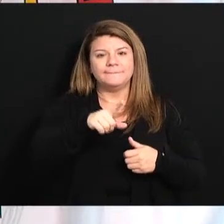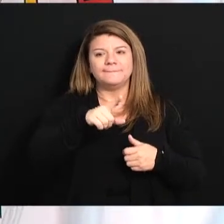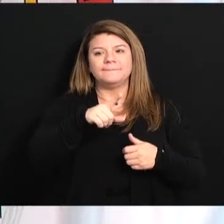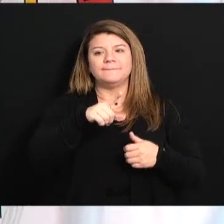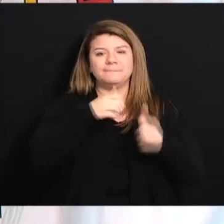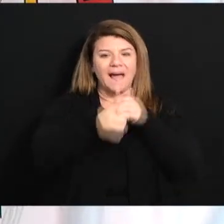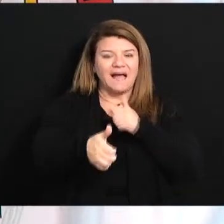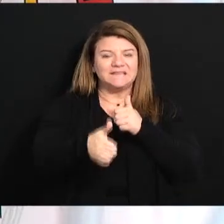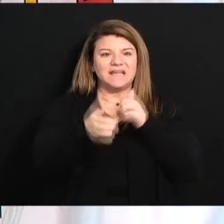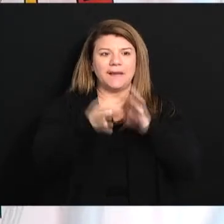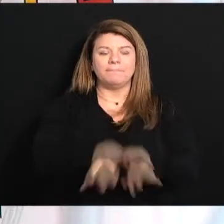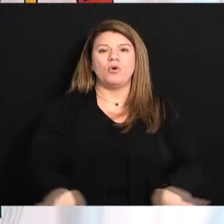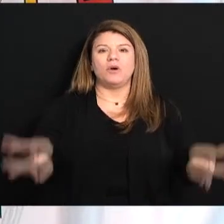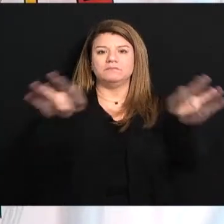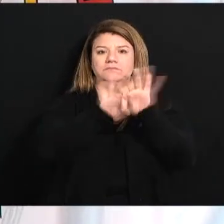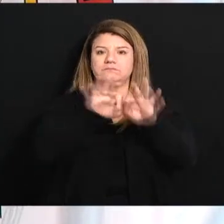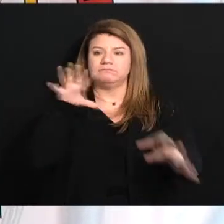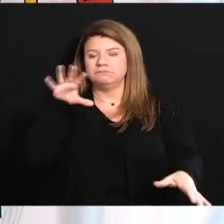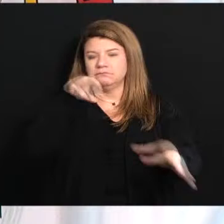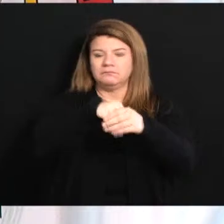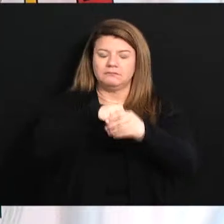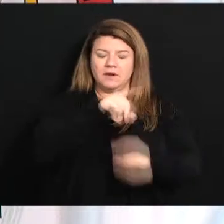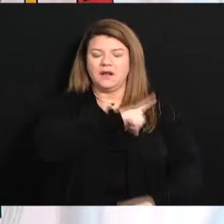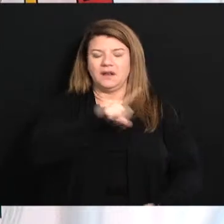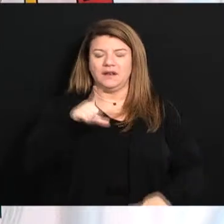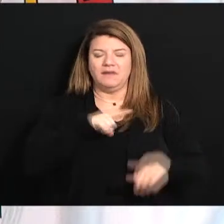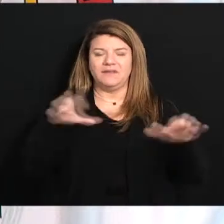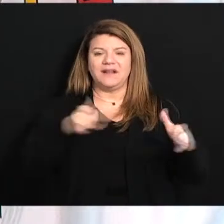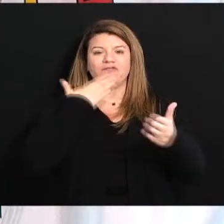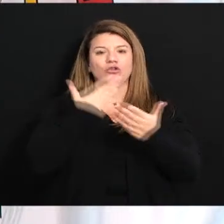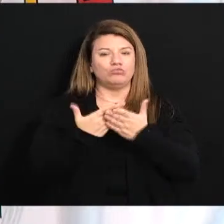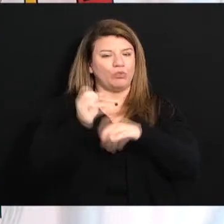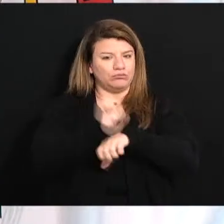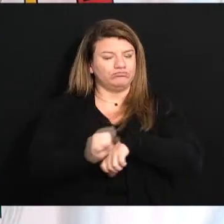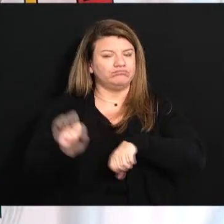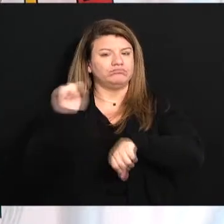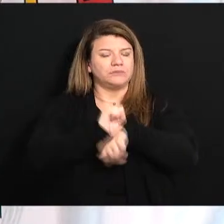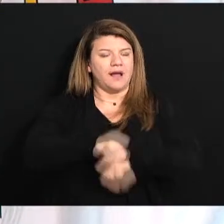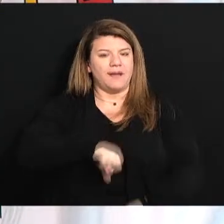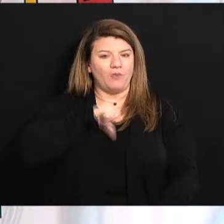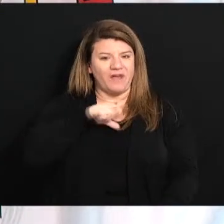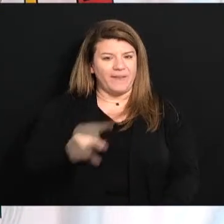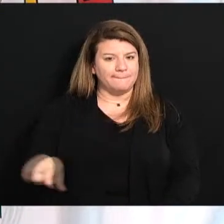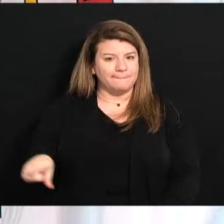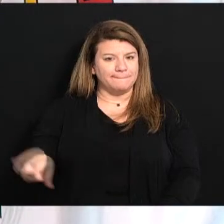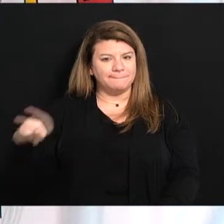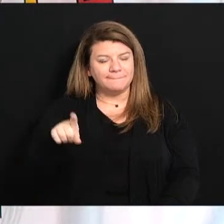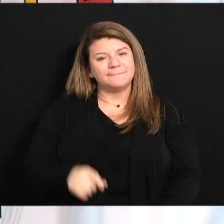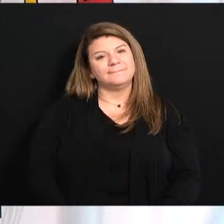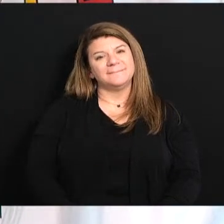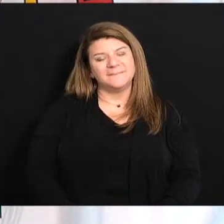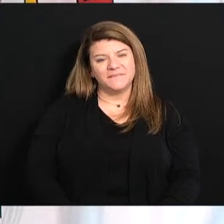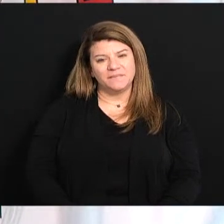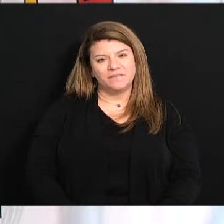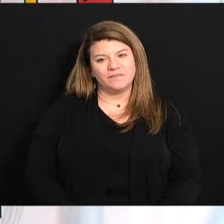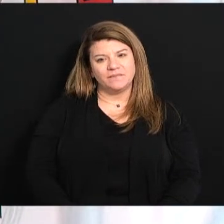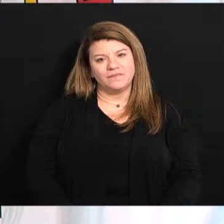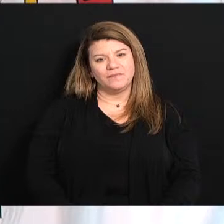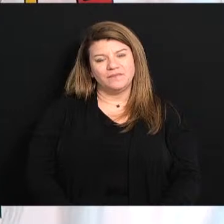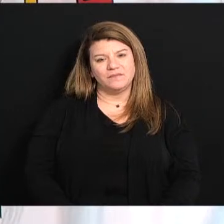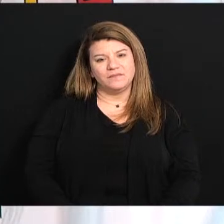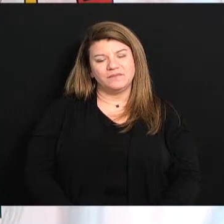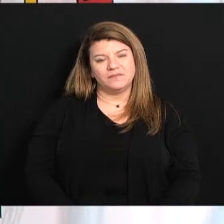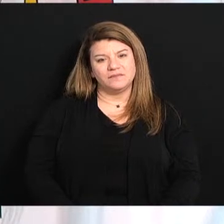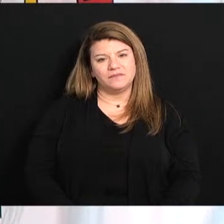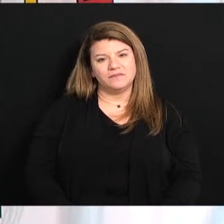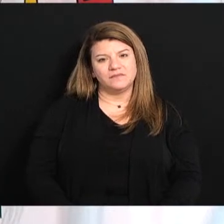many important pieces of legislation. They've done a good job. We're proud of them. I guess it was,